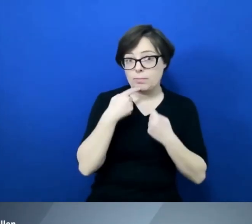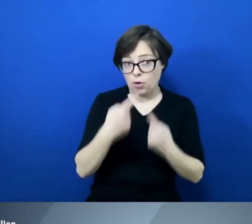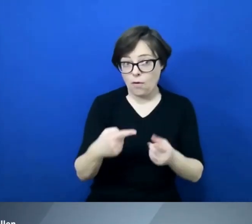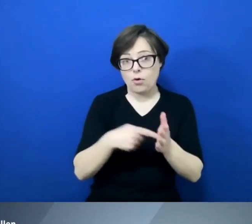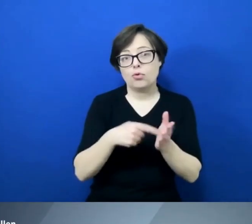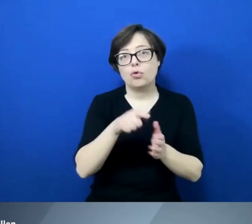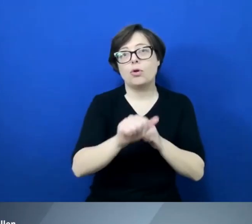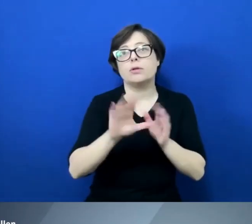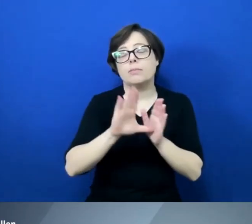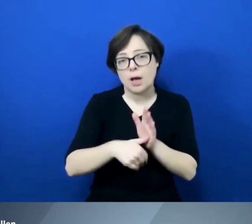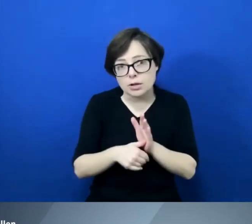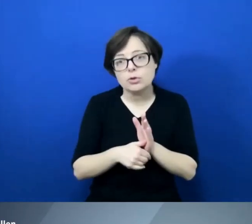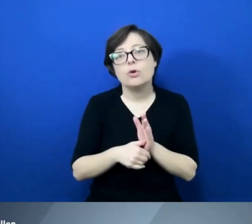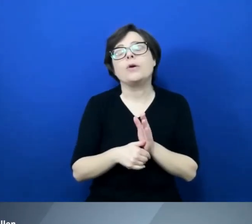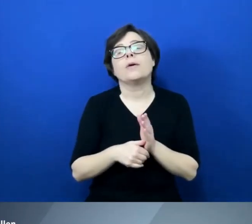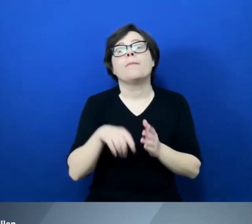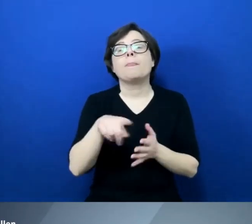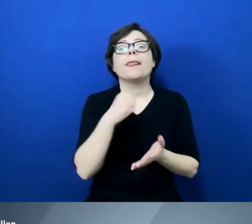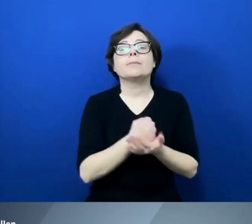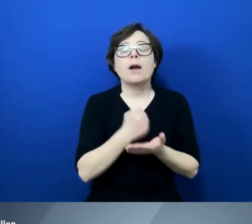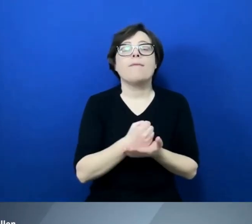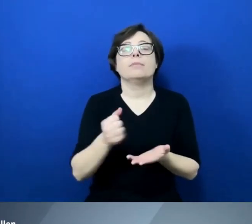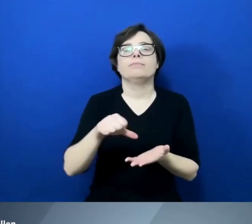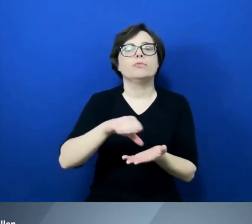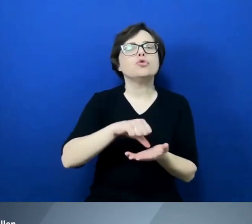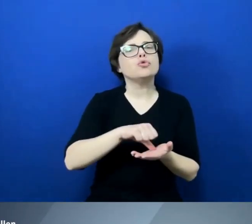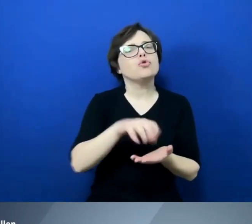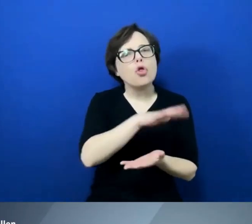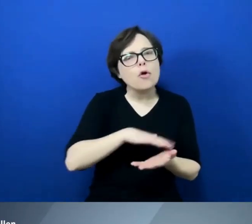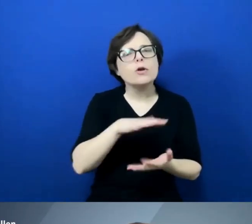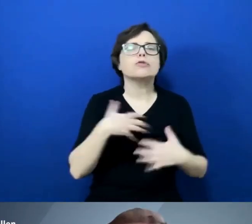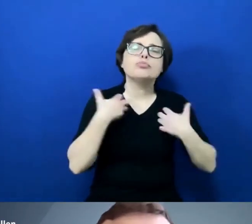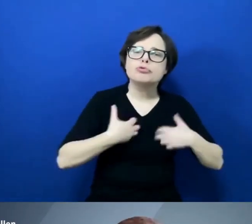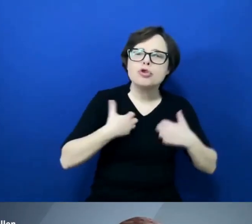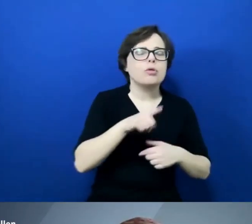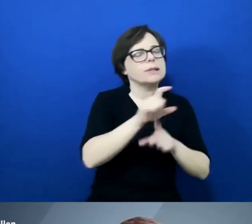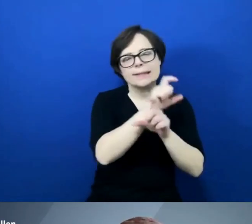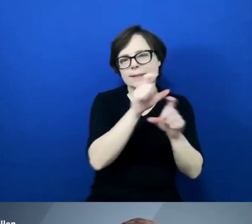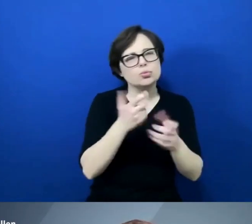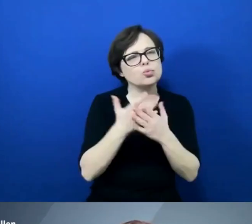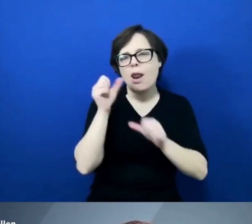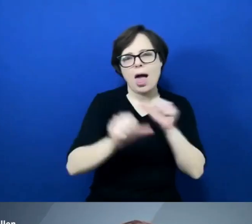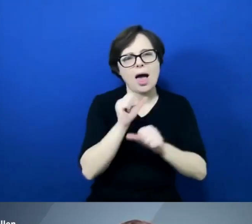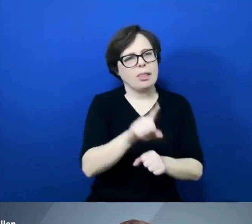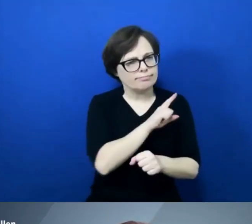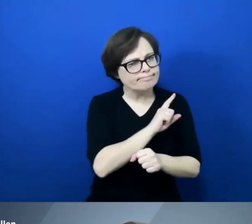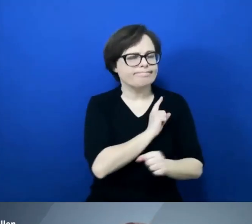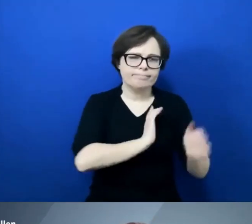are a reason for great respect. Bydgoszcz is a city that treats environmental issues very